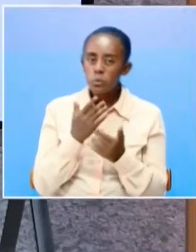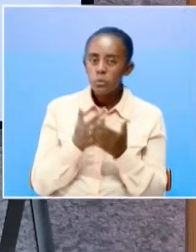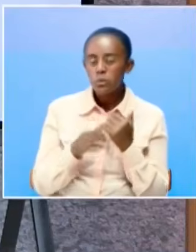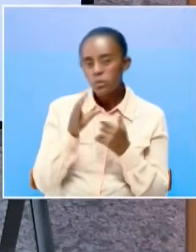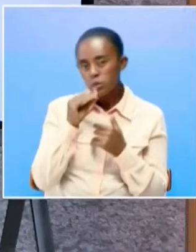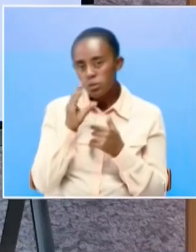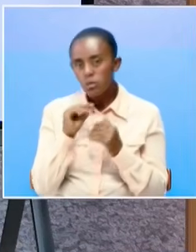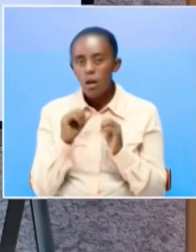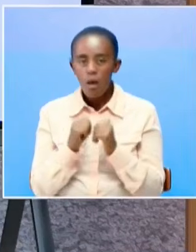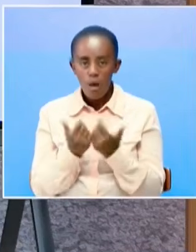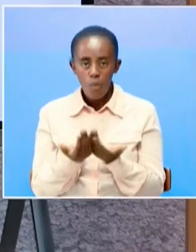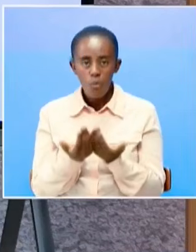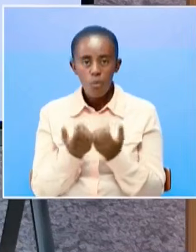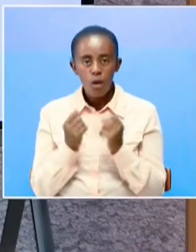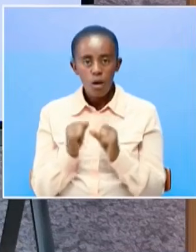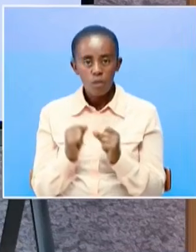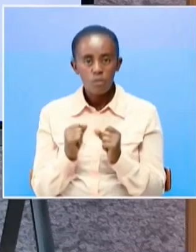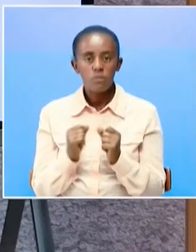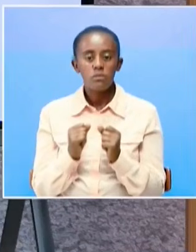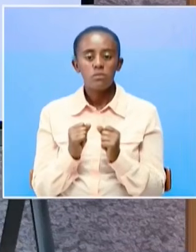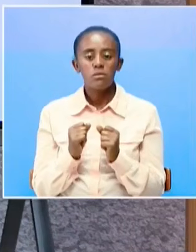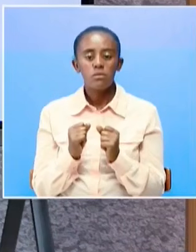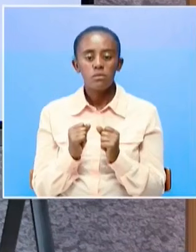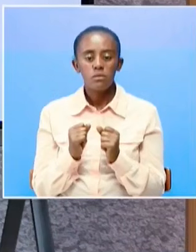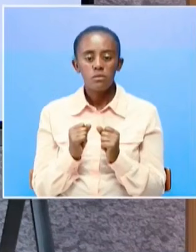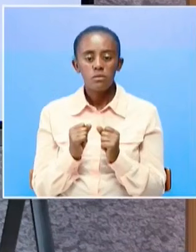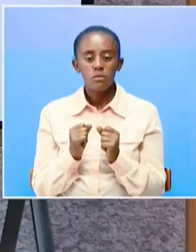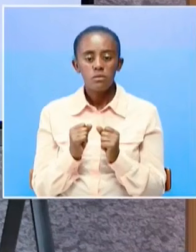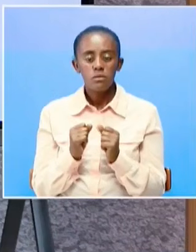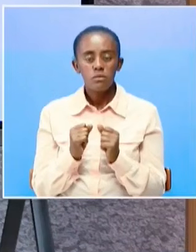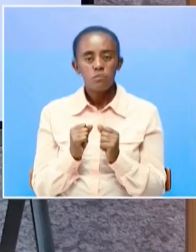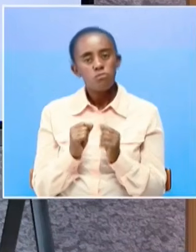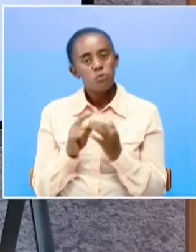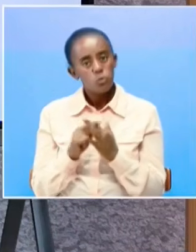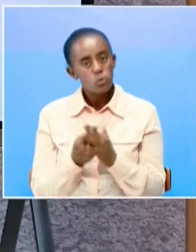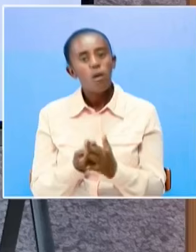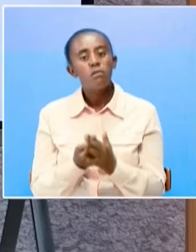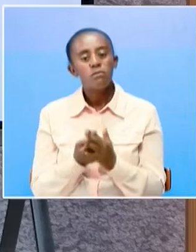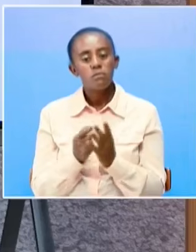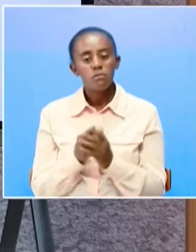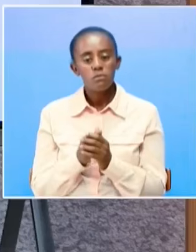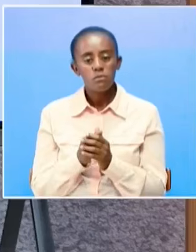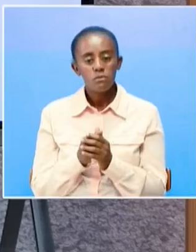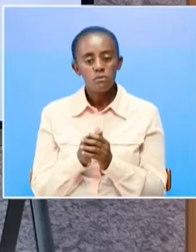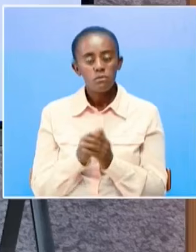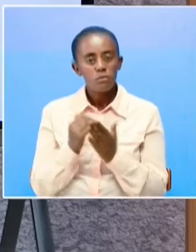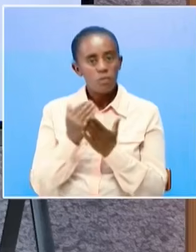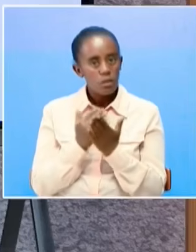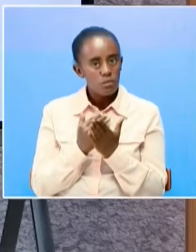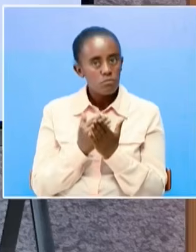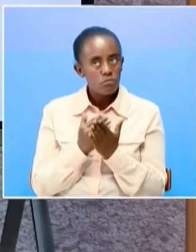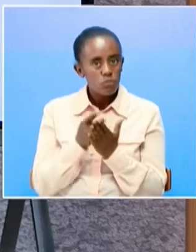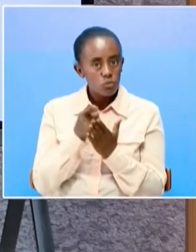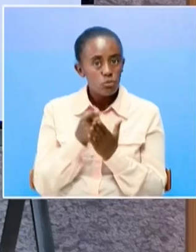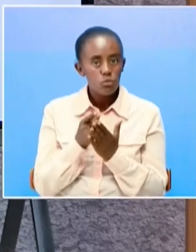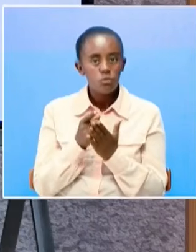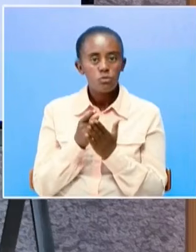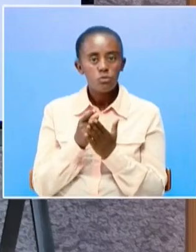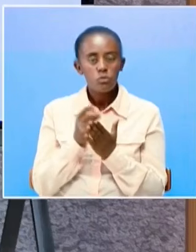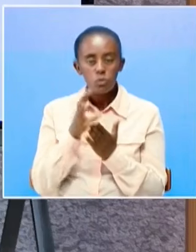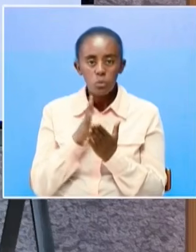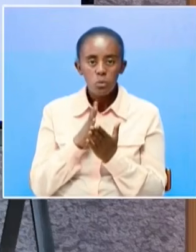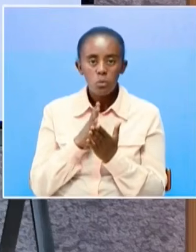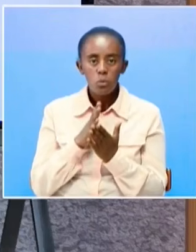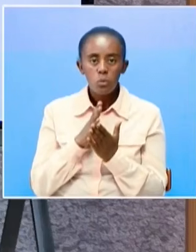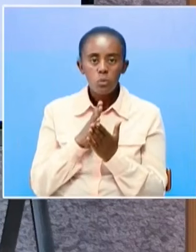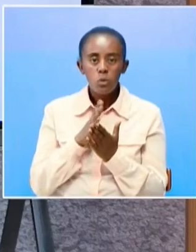writing, how can you start? How can you start? Okay? Let's say you are going to talk about someone else, about